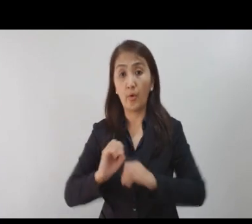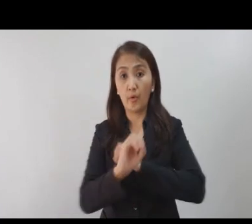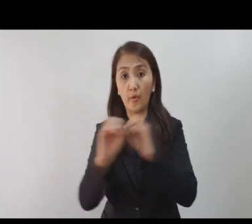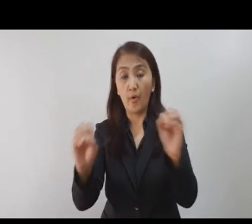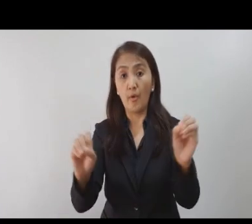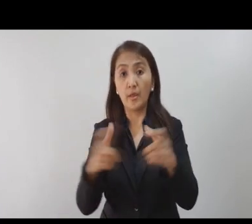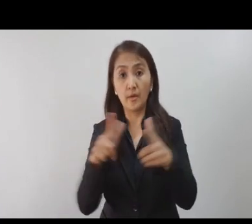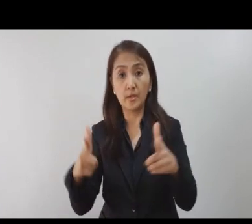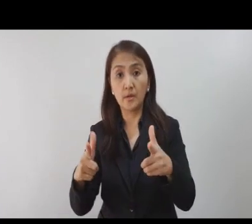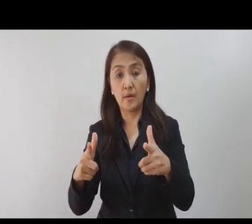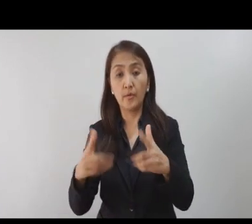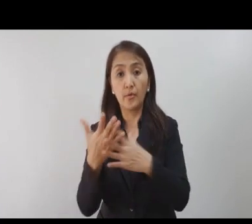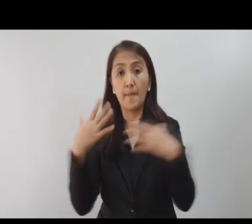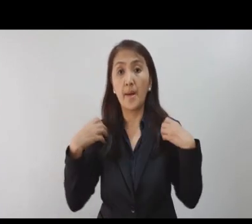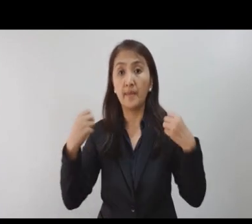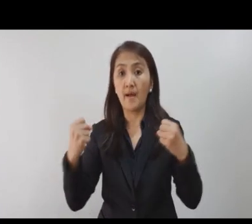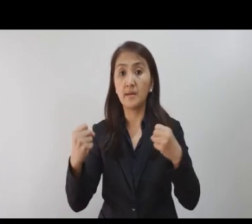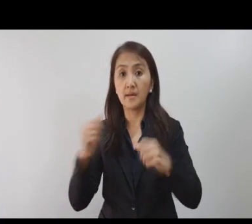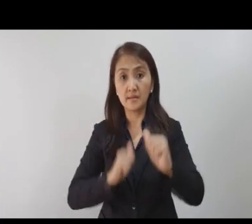tongues, of the mighty acts of God."